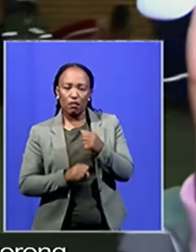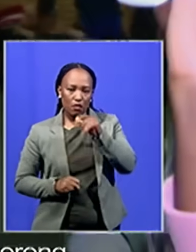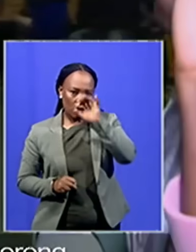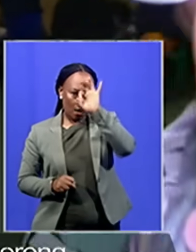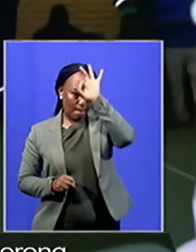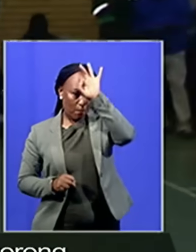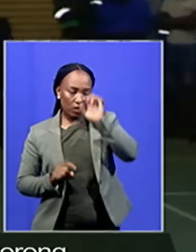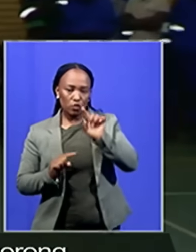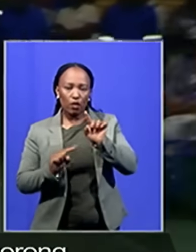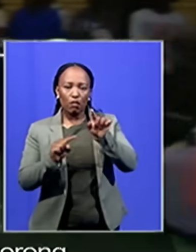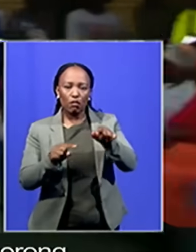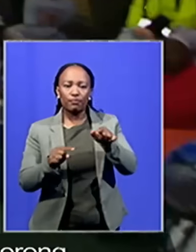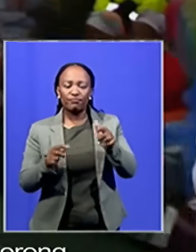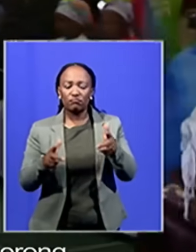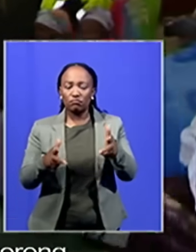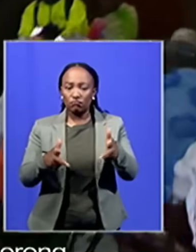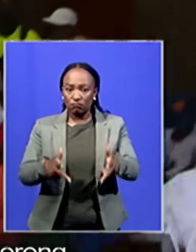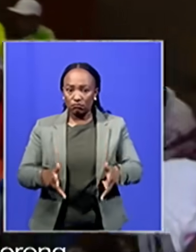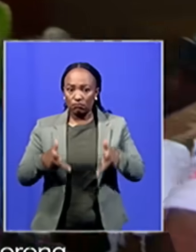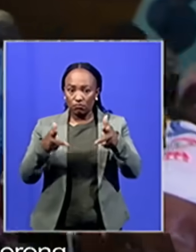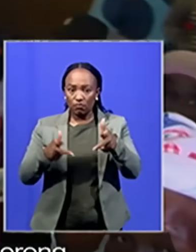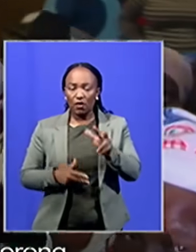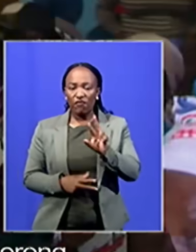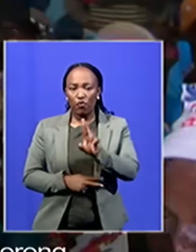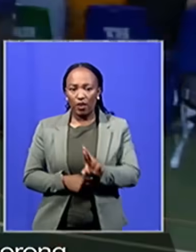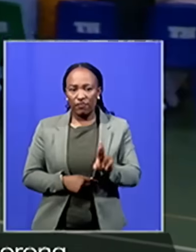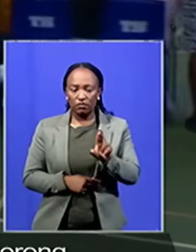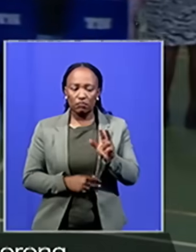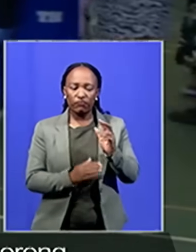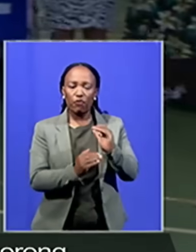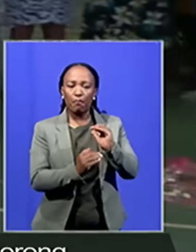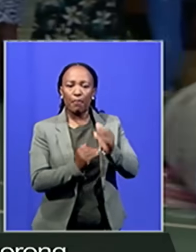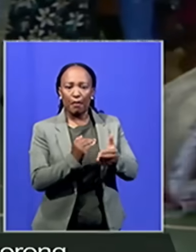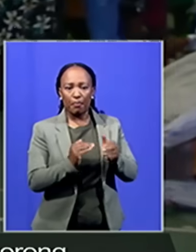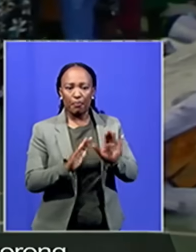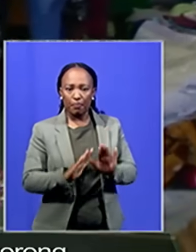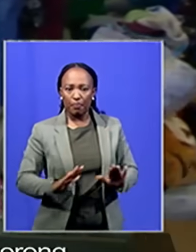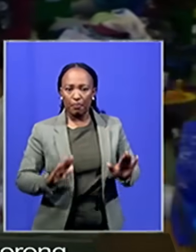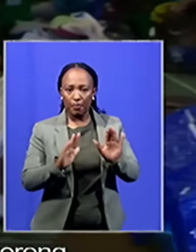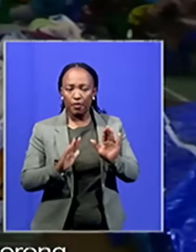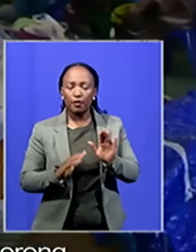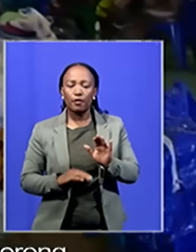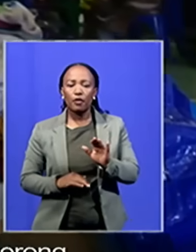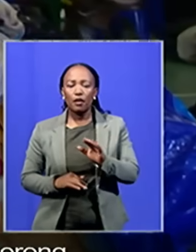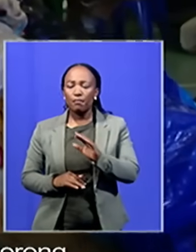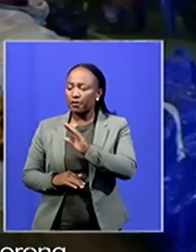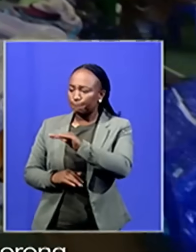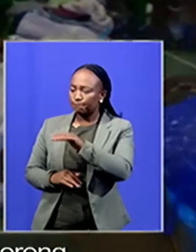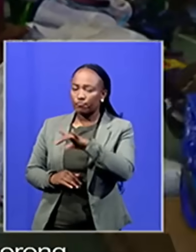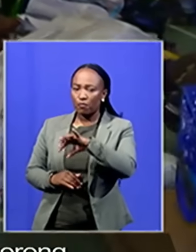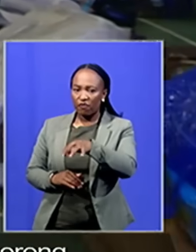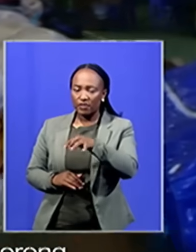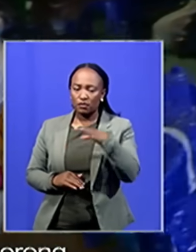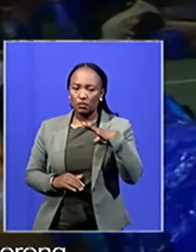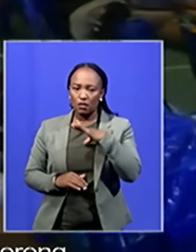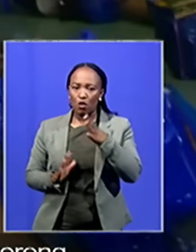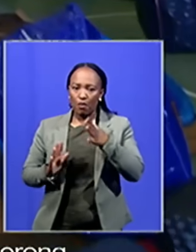romelwa seporong ho tlisa botsitso le polokeho. I ask the Provincial Commissioner, bring your best